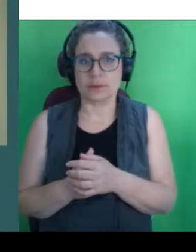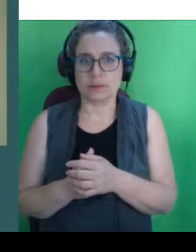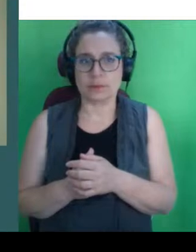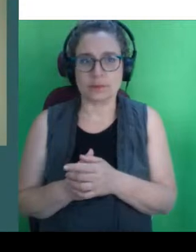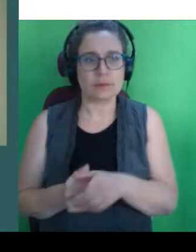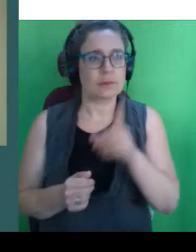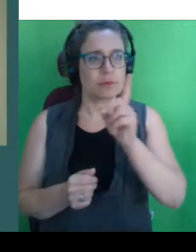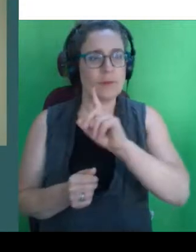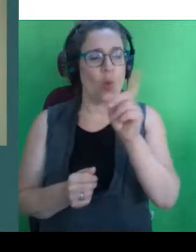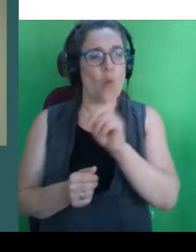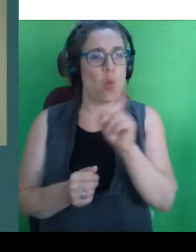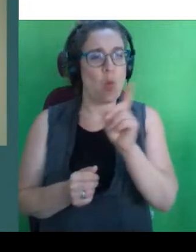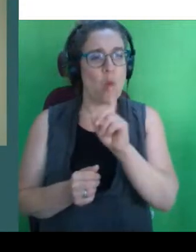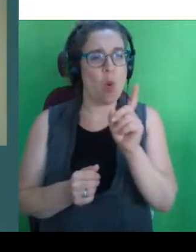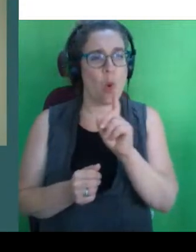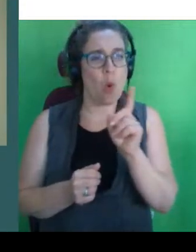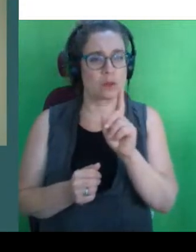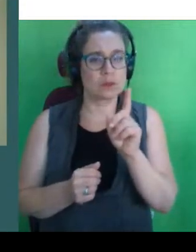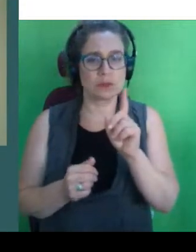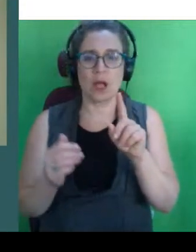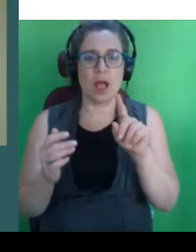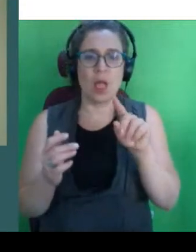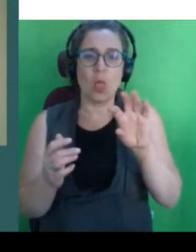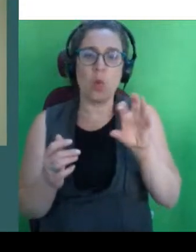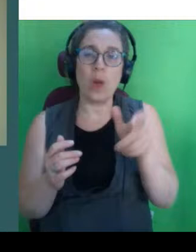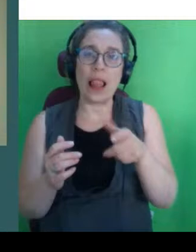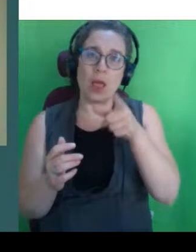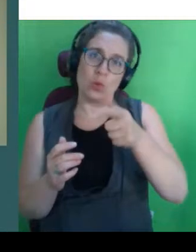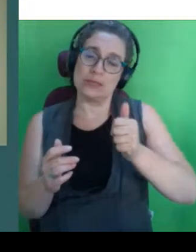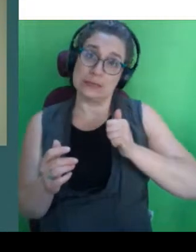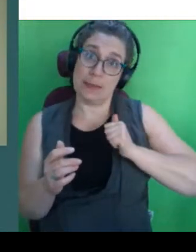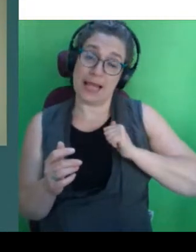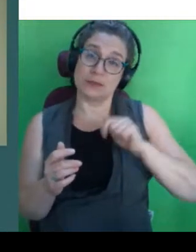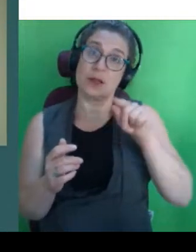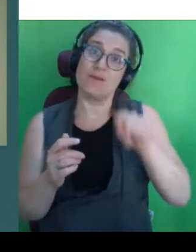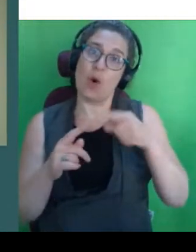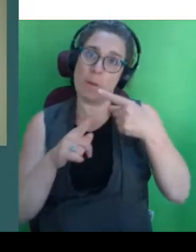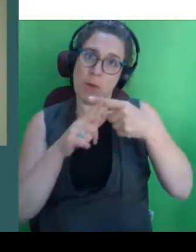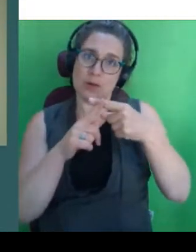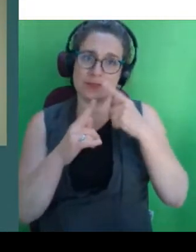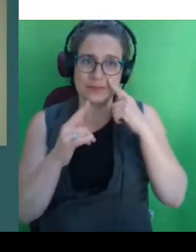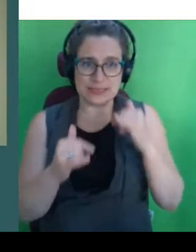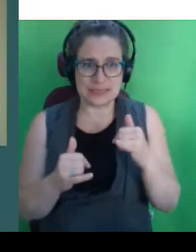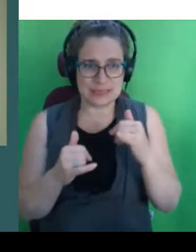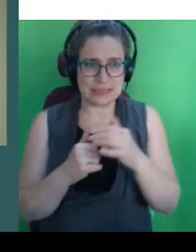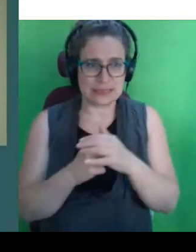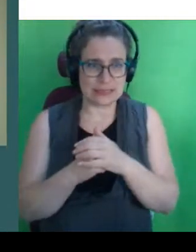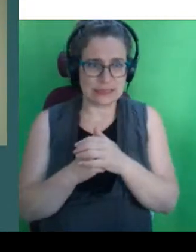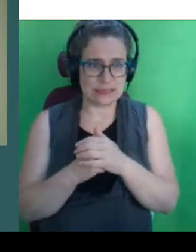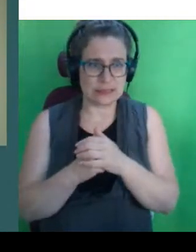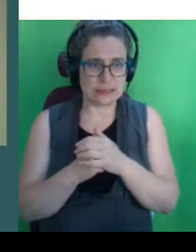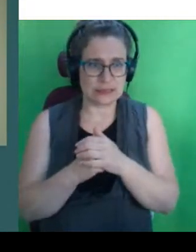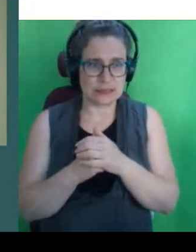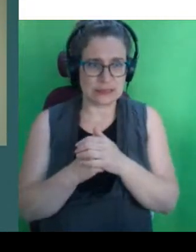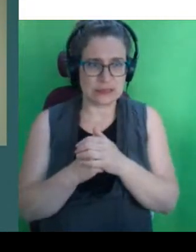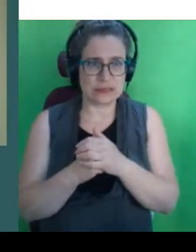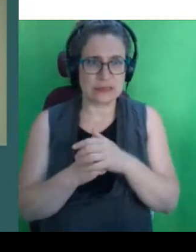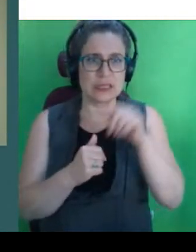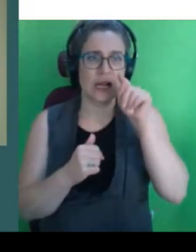wheel you would expect for a positive test? So the cutoff is greater than